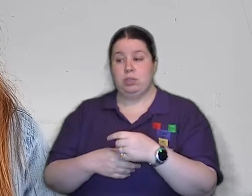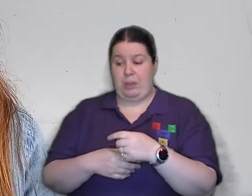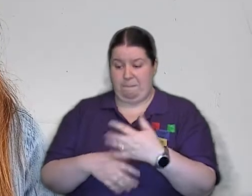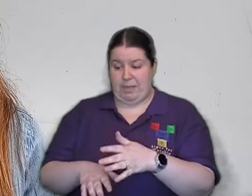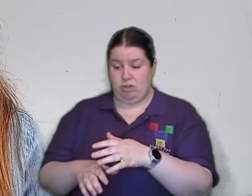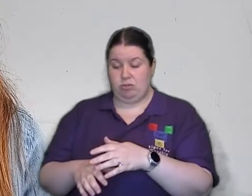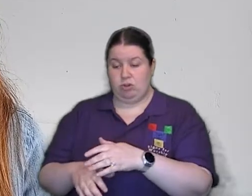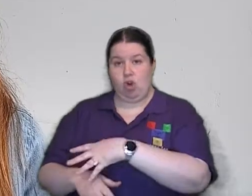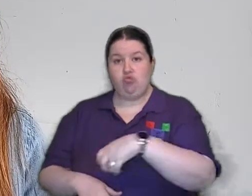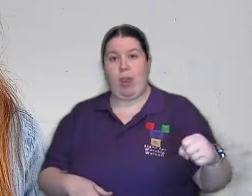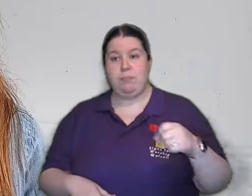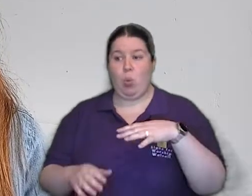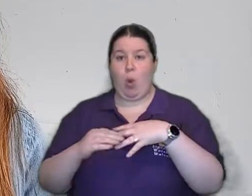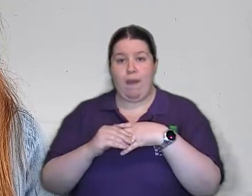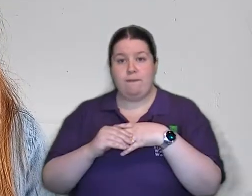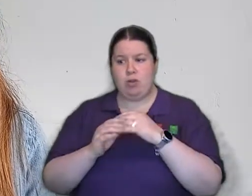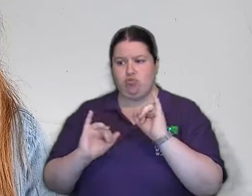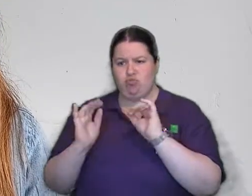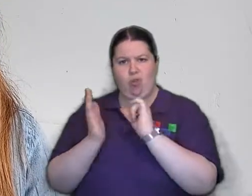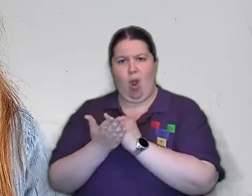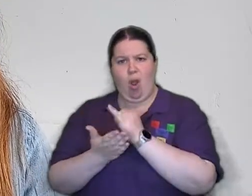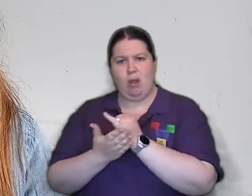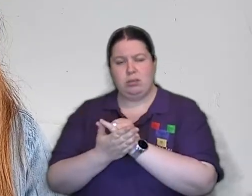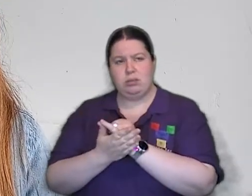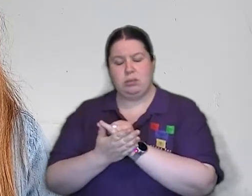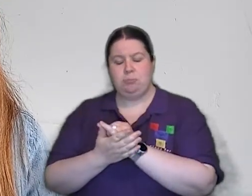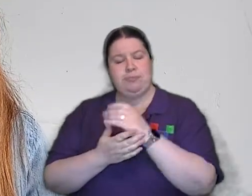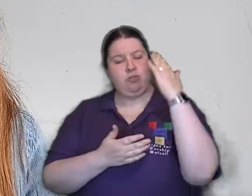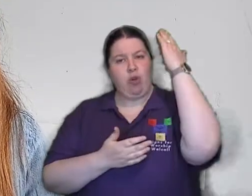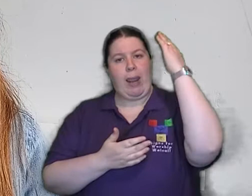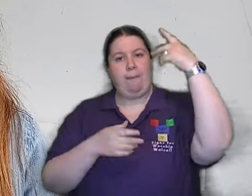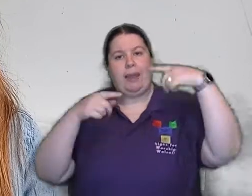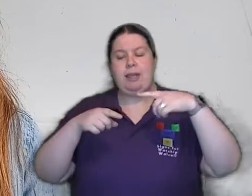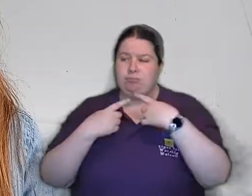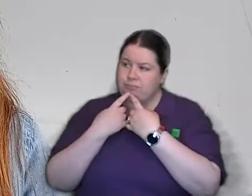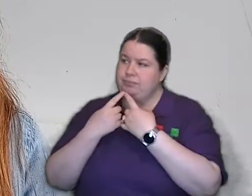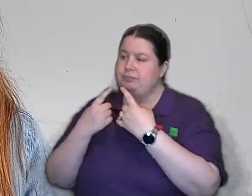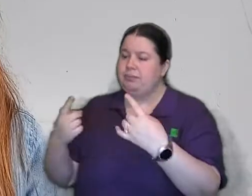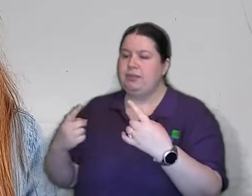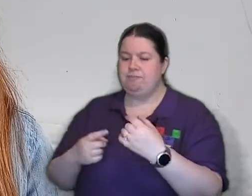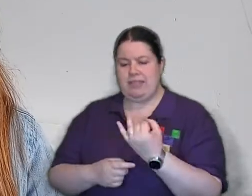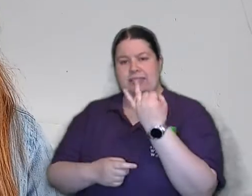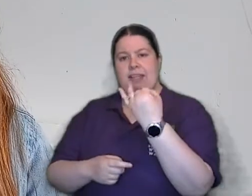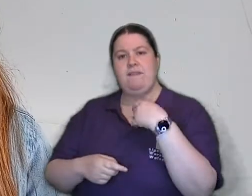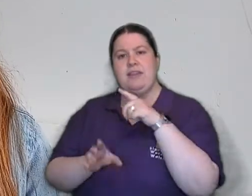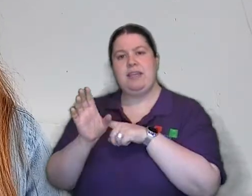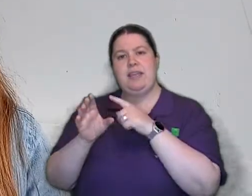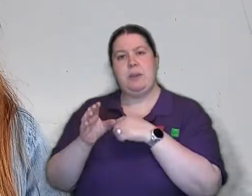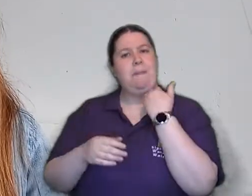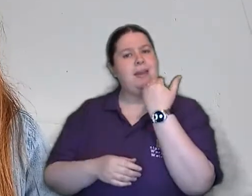his master's wife and getting sent to prison, he interprets Potiphar's dream and prophesies 7 years of